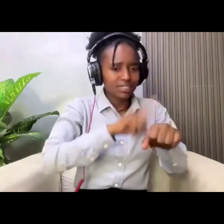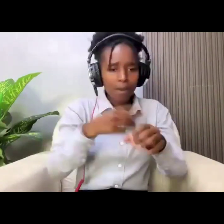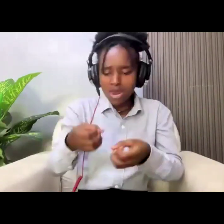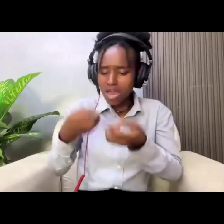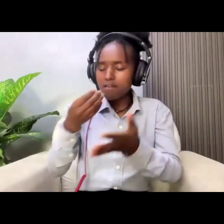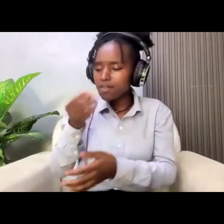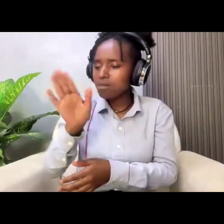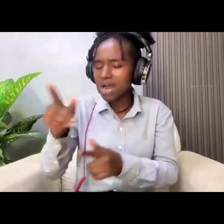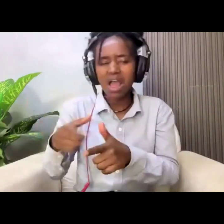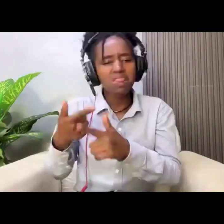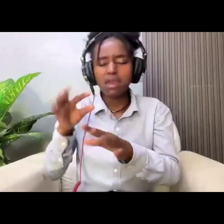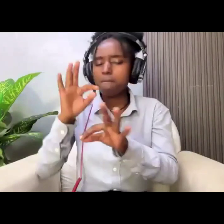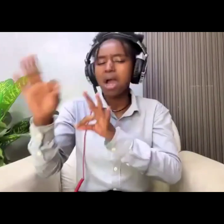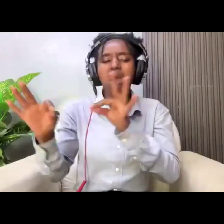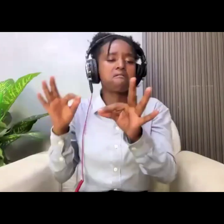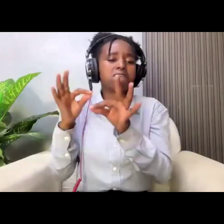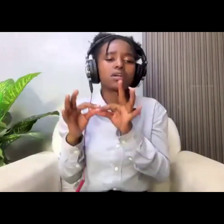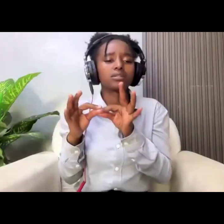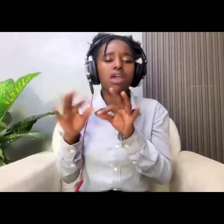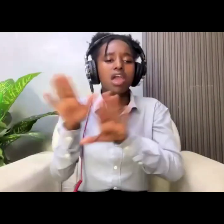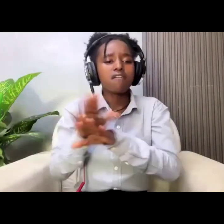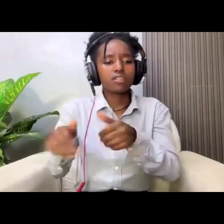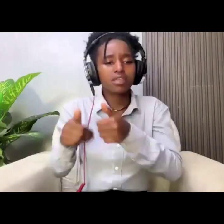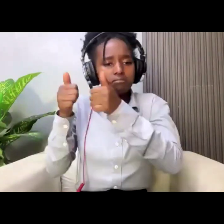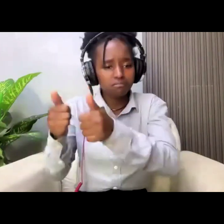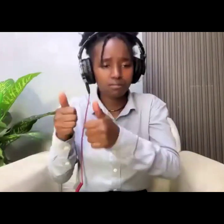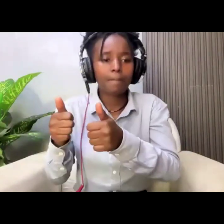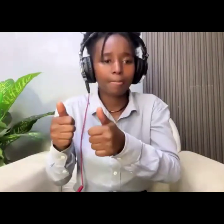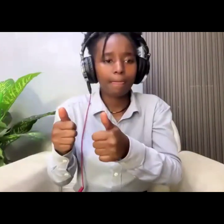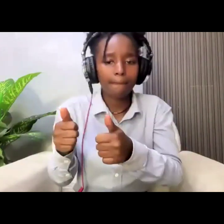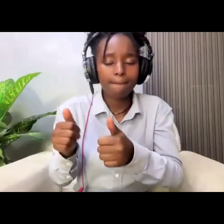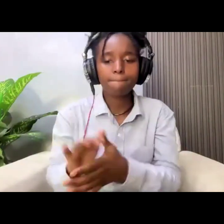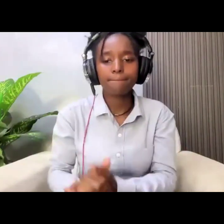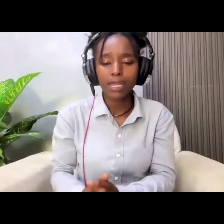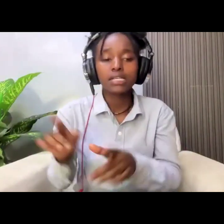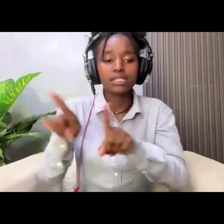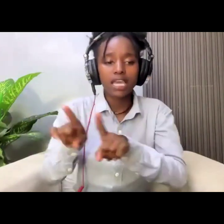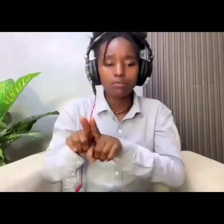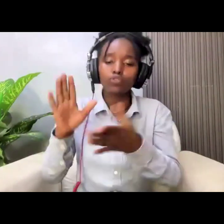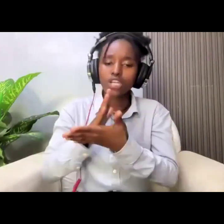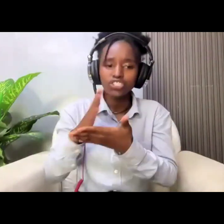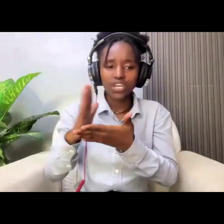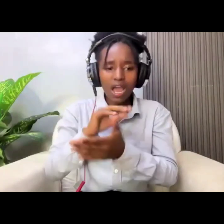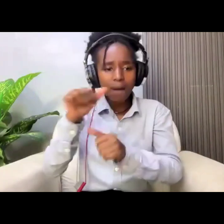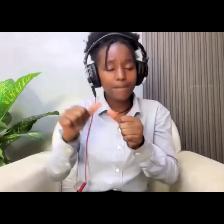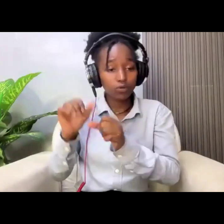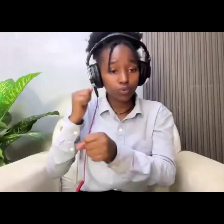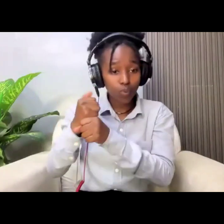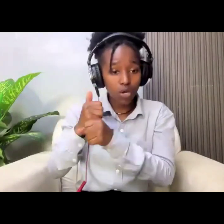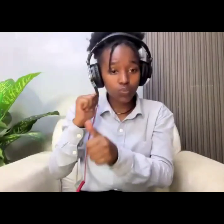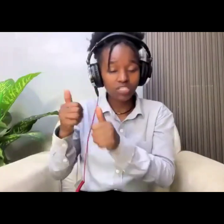on, and then I can perhaps share the vision of this and how it can align